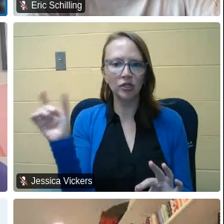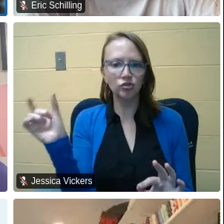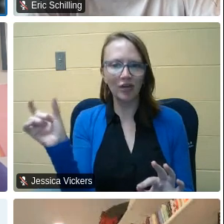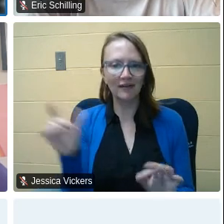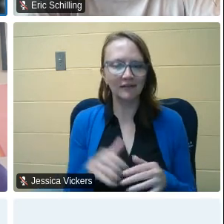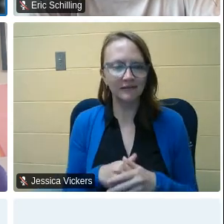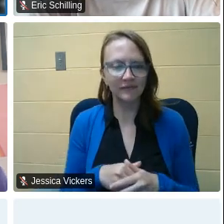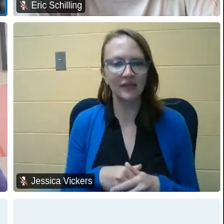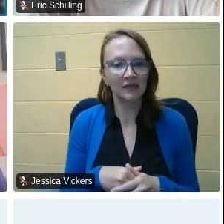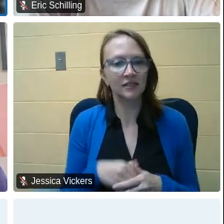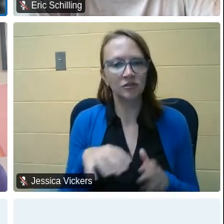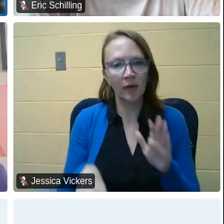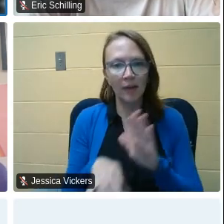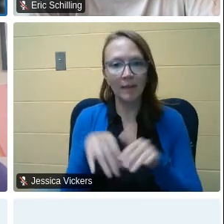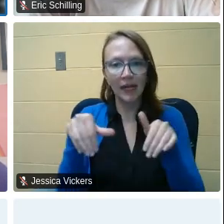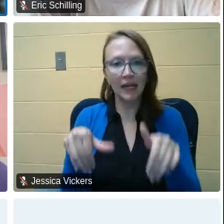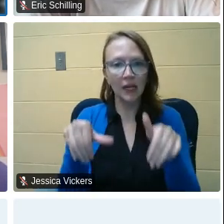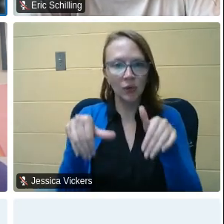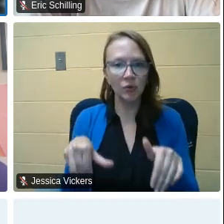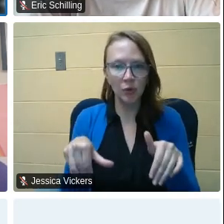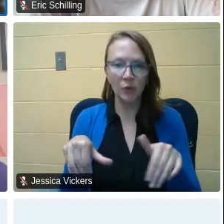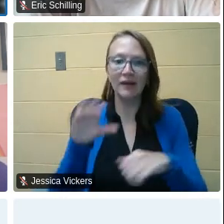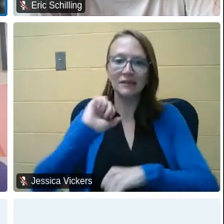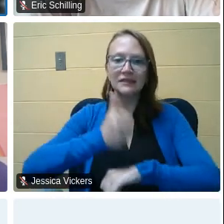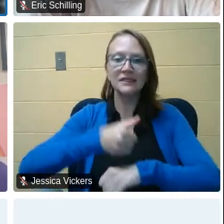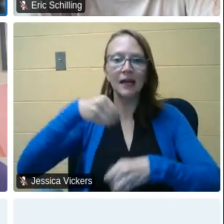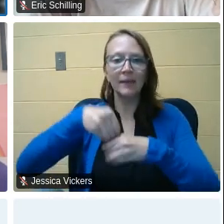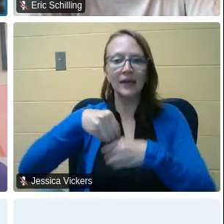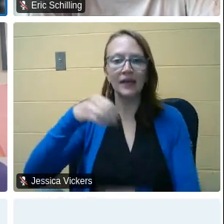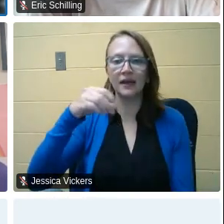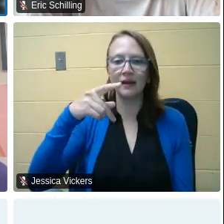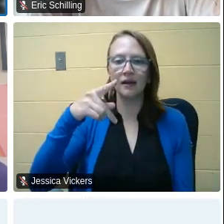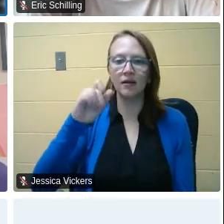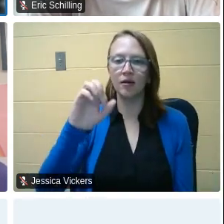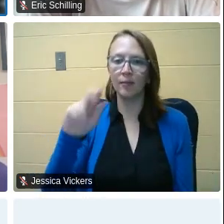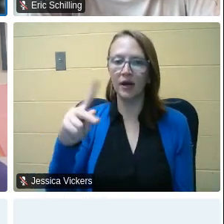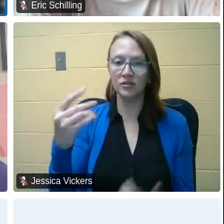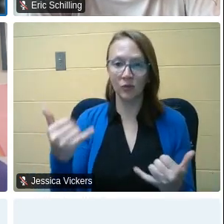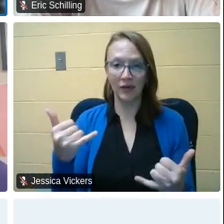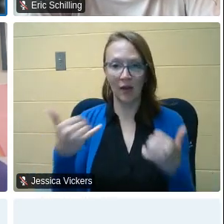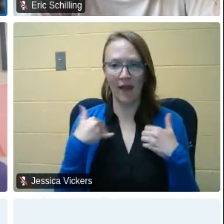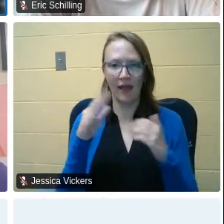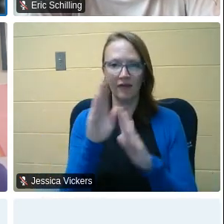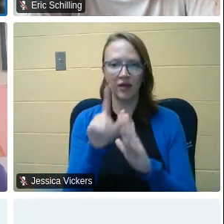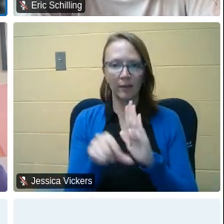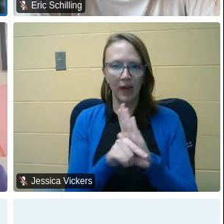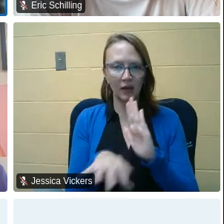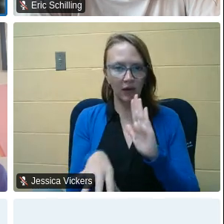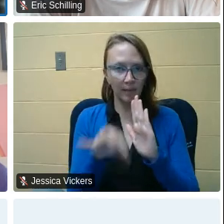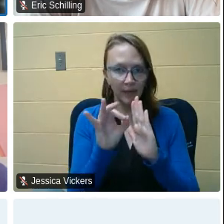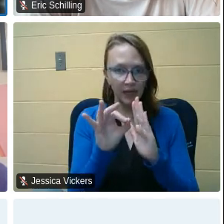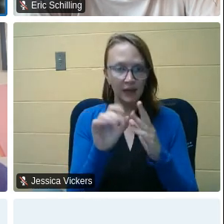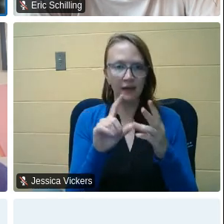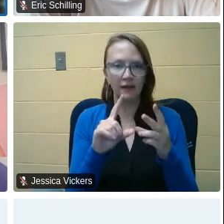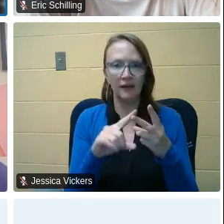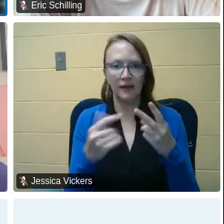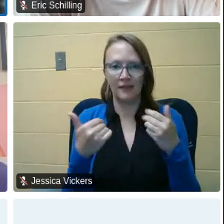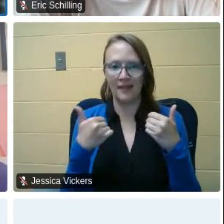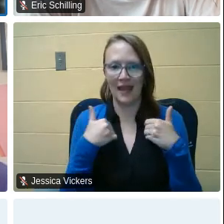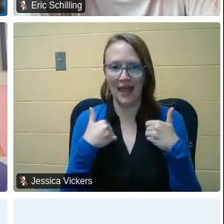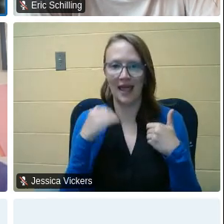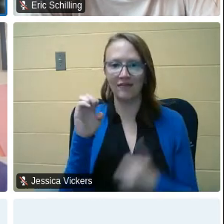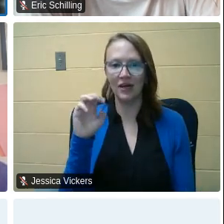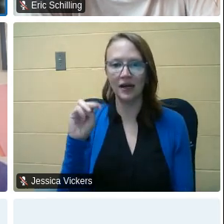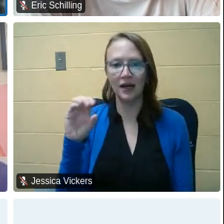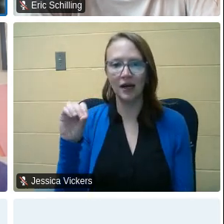kangaroo, and let's put the kangaroo in the park. All right, so now I've got a backdrop and a sprite or an emoji on the screen. And now I